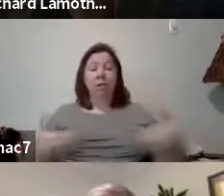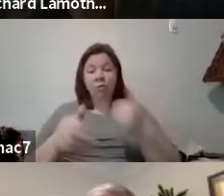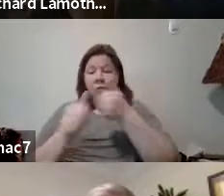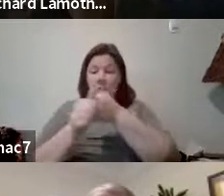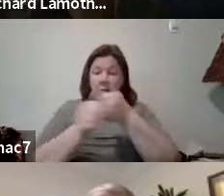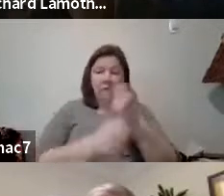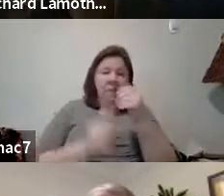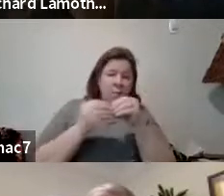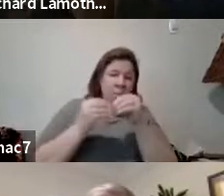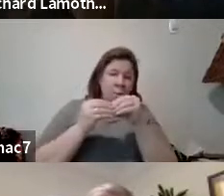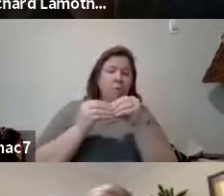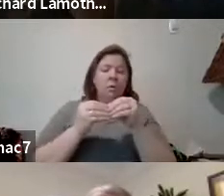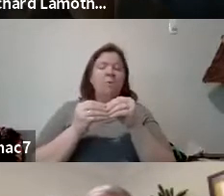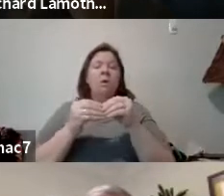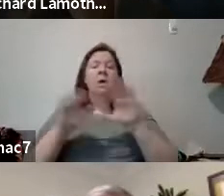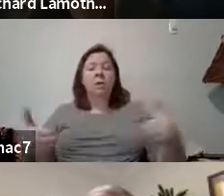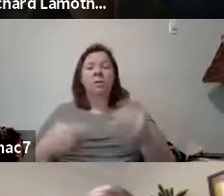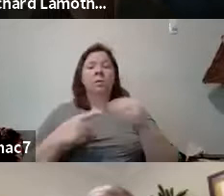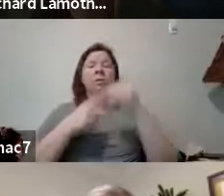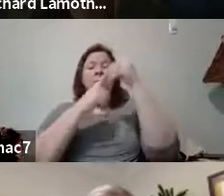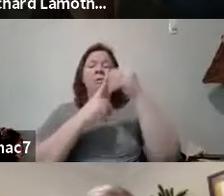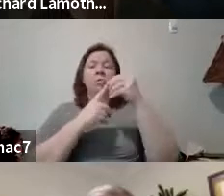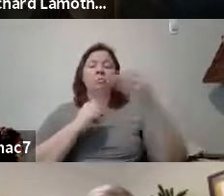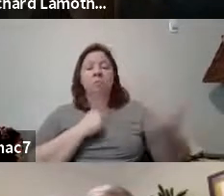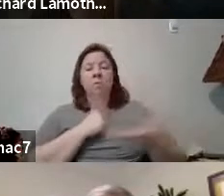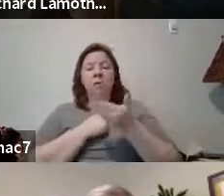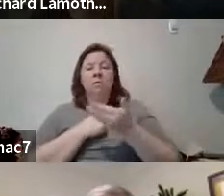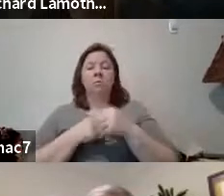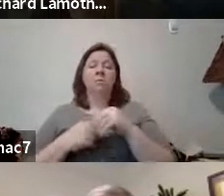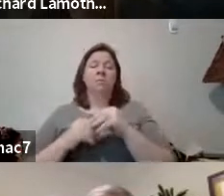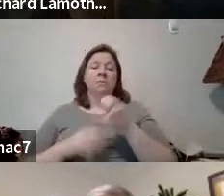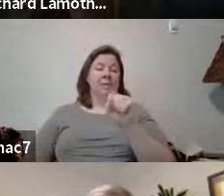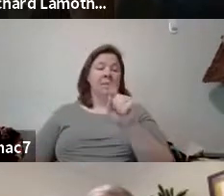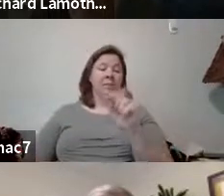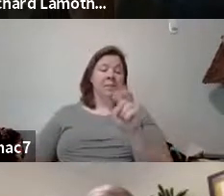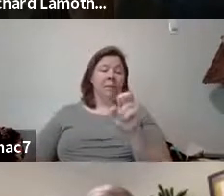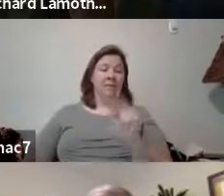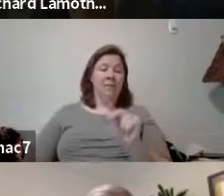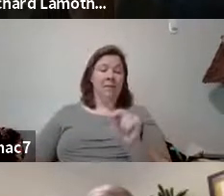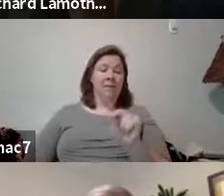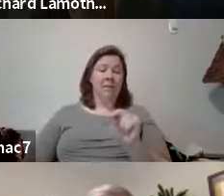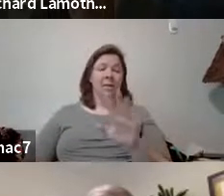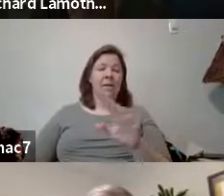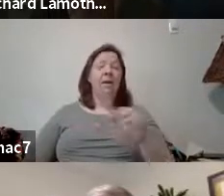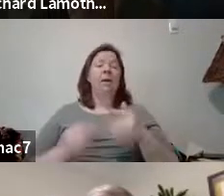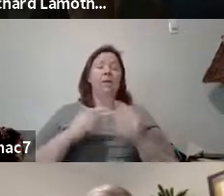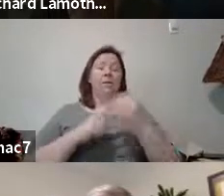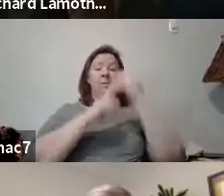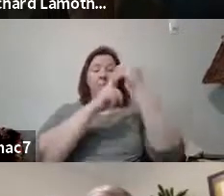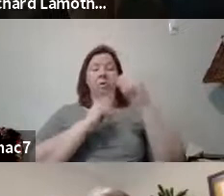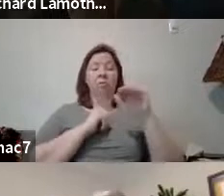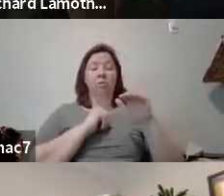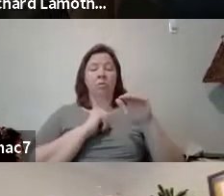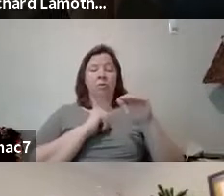a little more and introduce our special guest. Over to you, Stephen. Well, I'll leave the special guest to you. I'll defer to you on that,